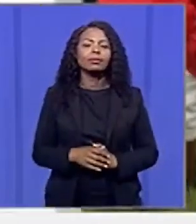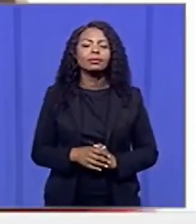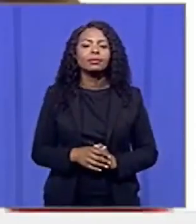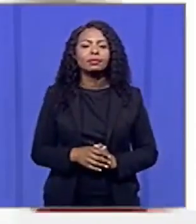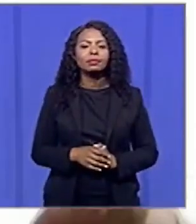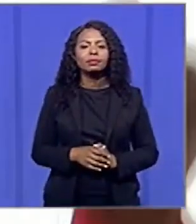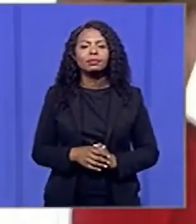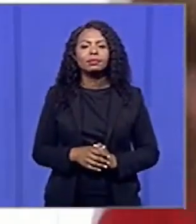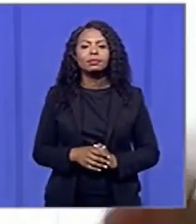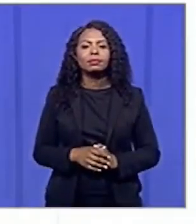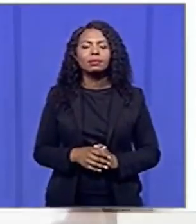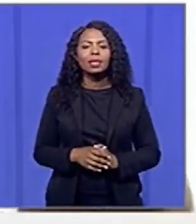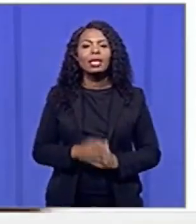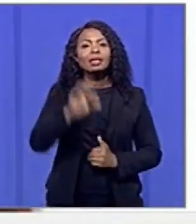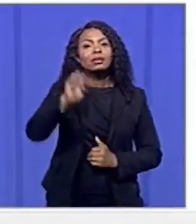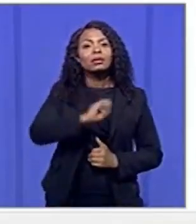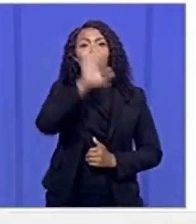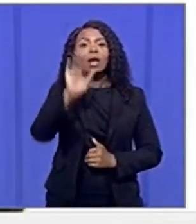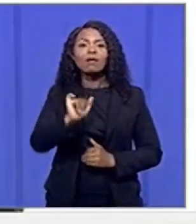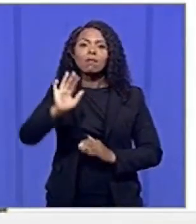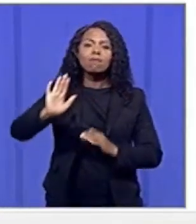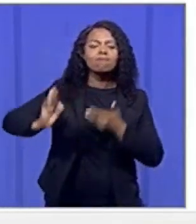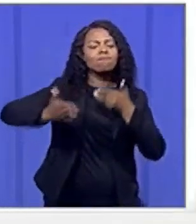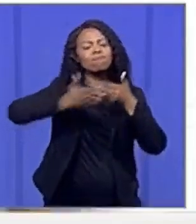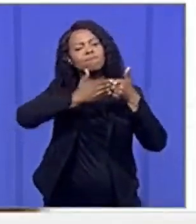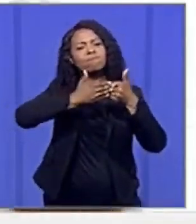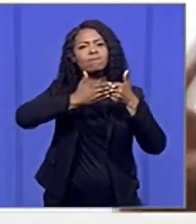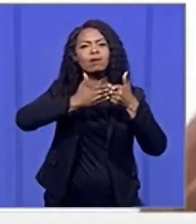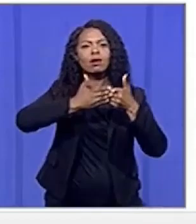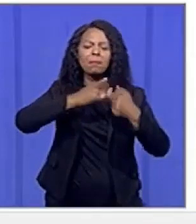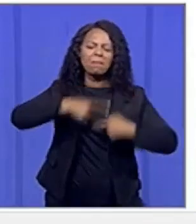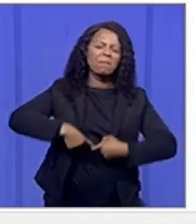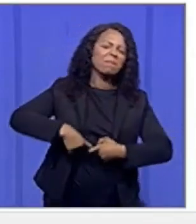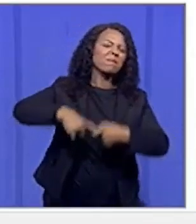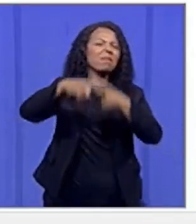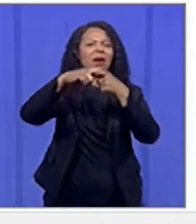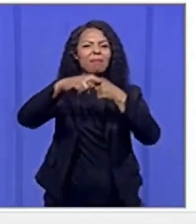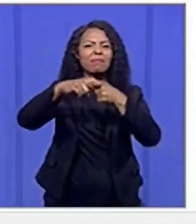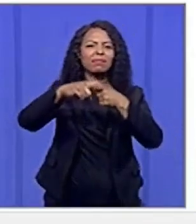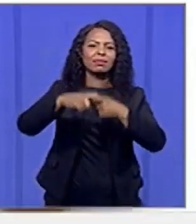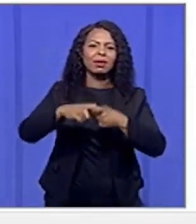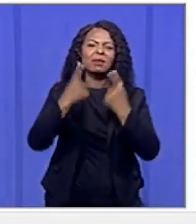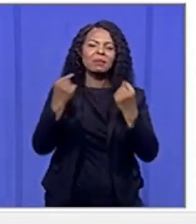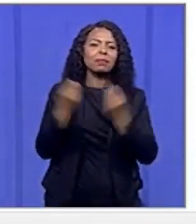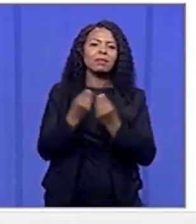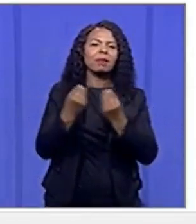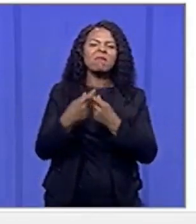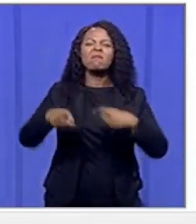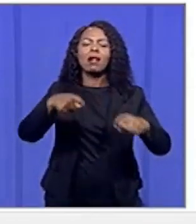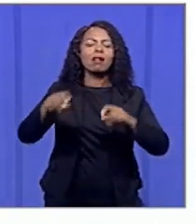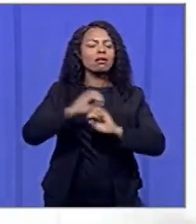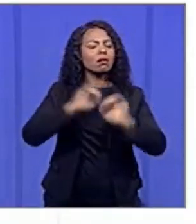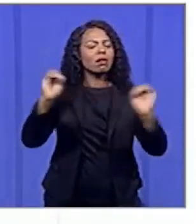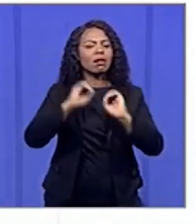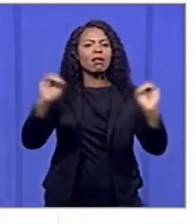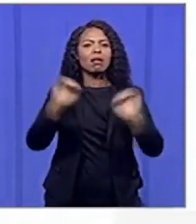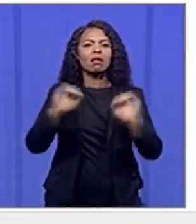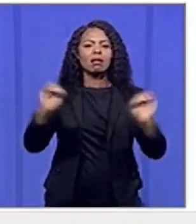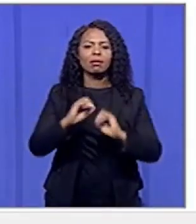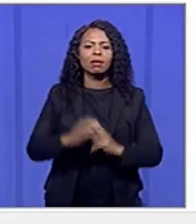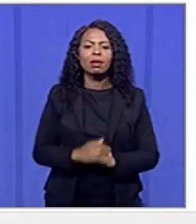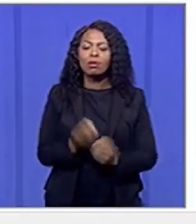We are bringing South Africa to a standstill. Nothing moves, nothing goes, no child goes